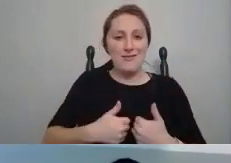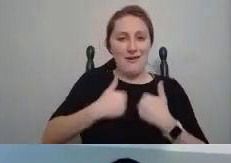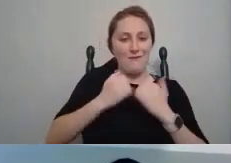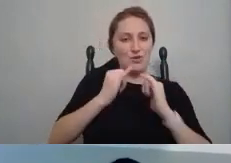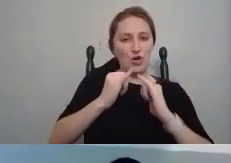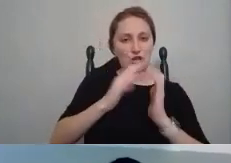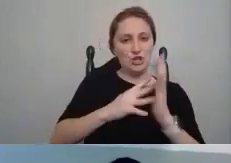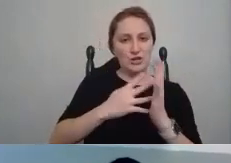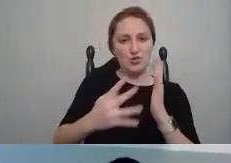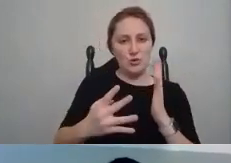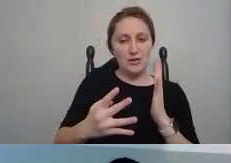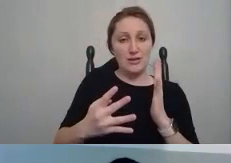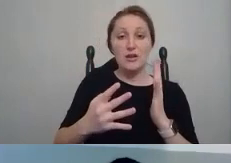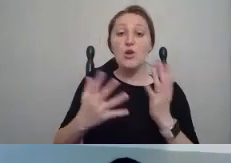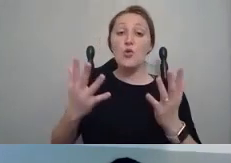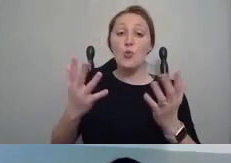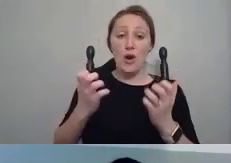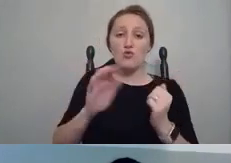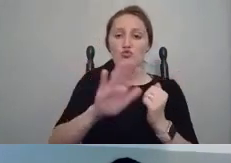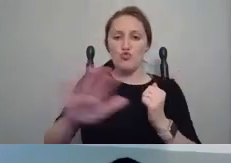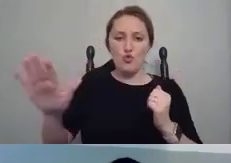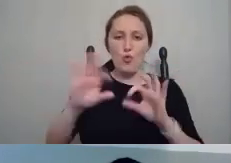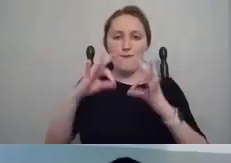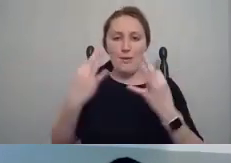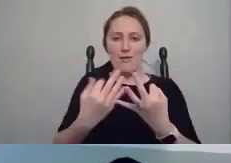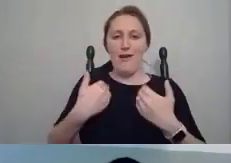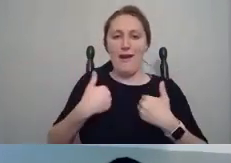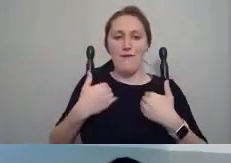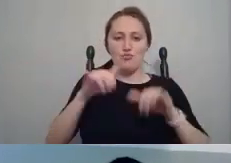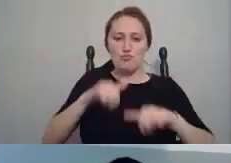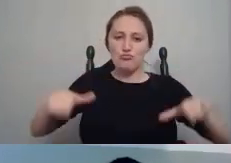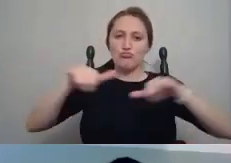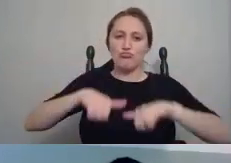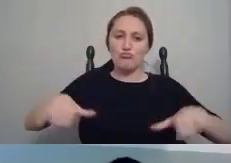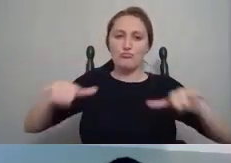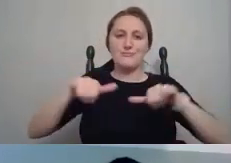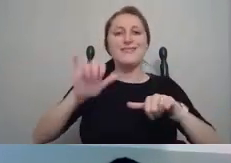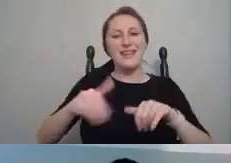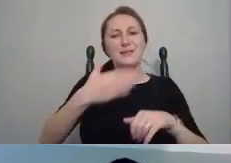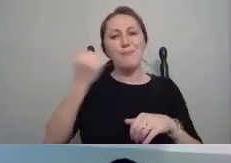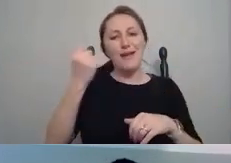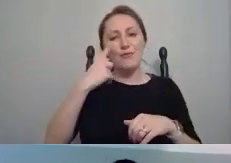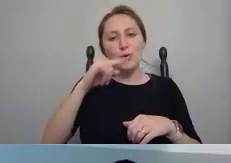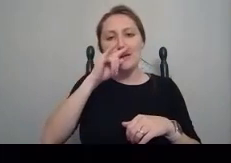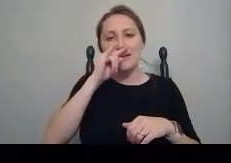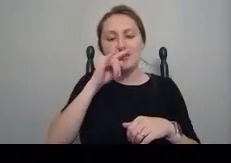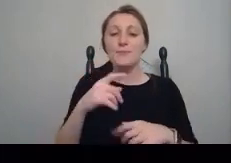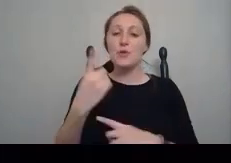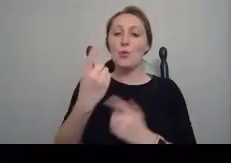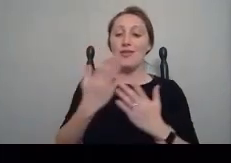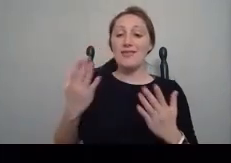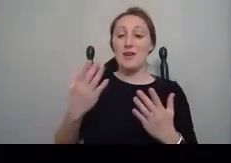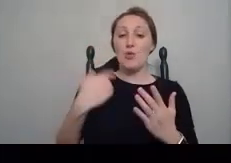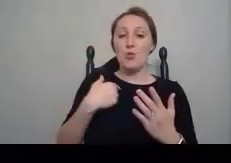and keeping it consistent for your family is what's best for kids. One of the things we talked about this week was being a trauma responsive